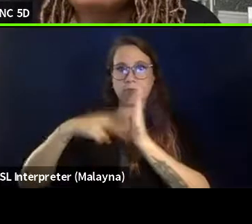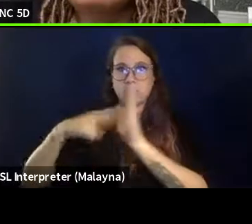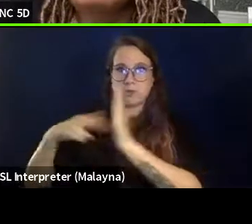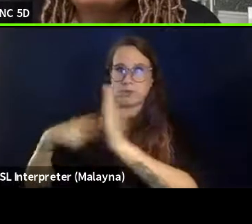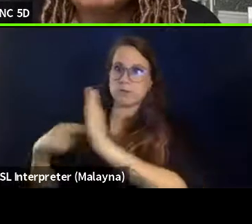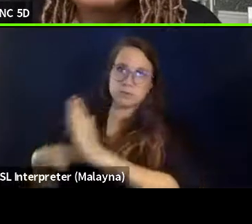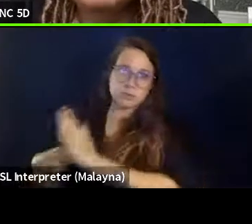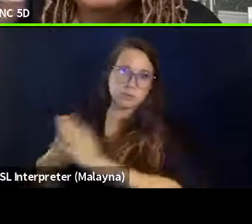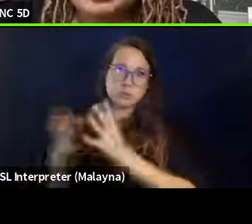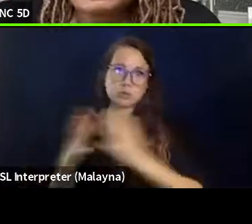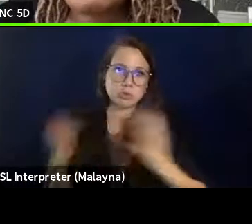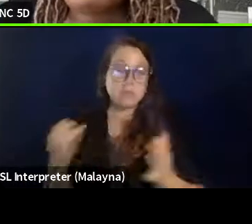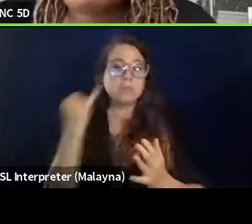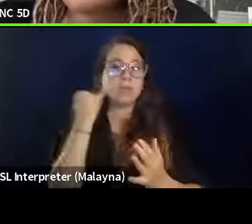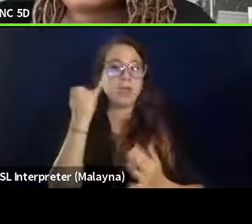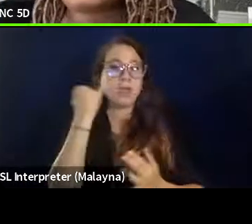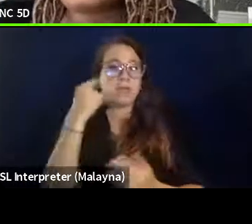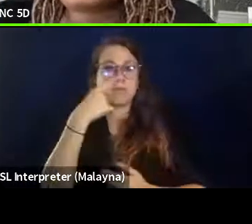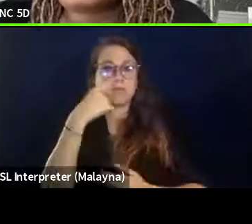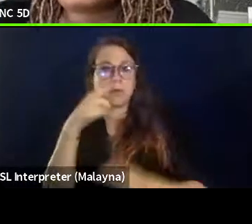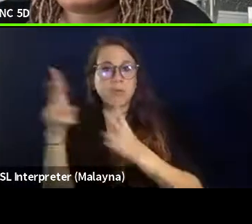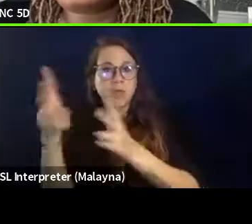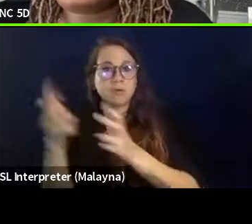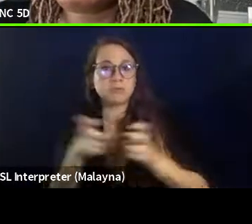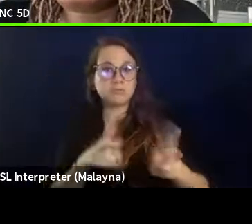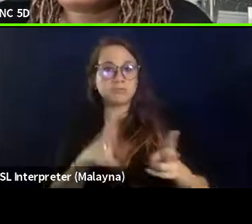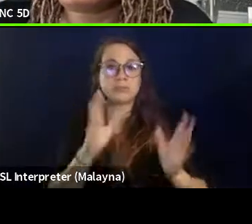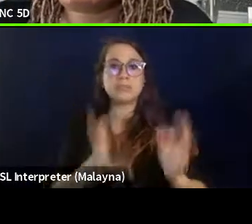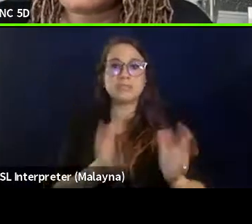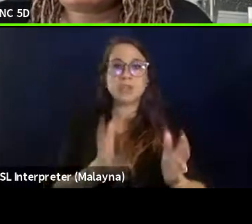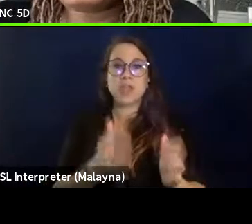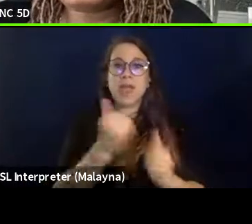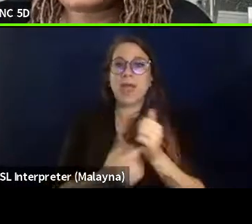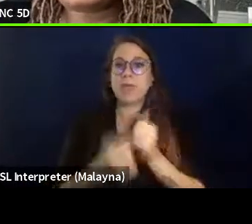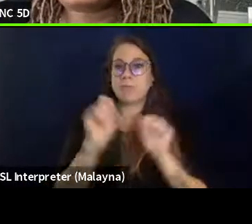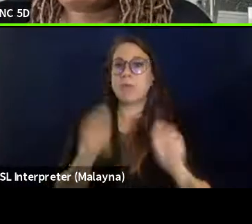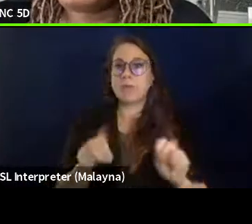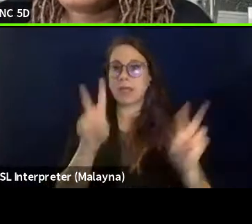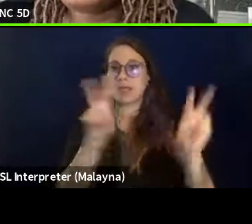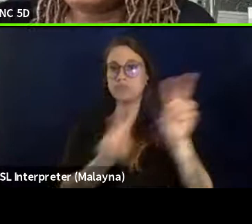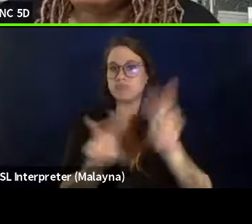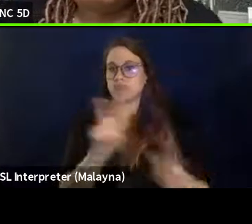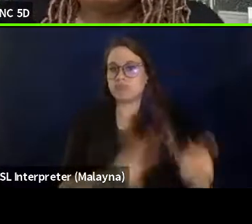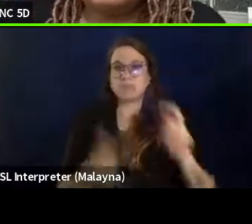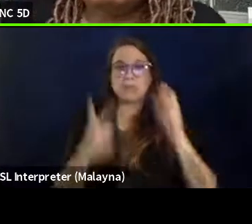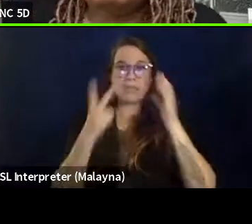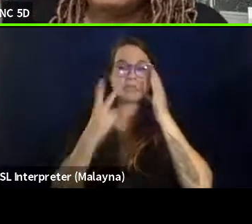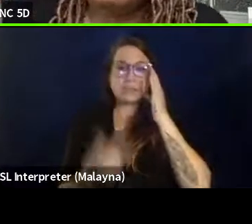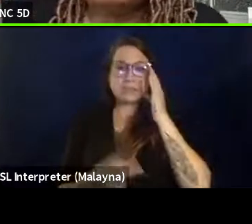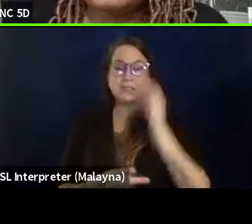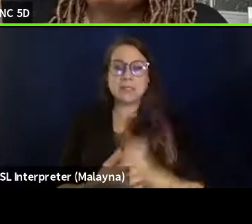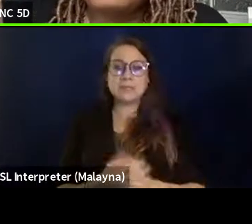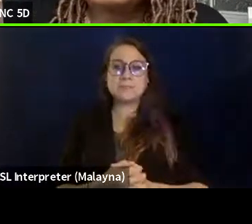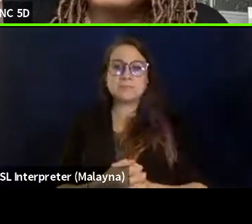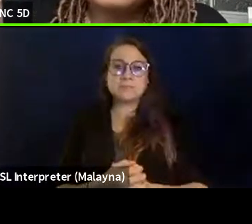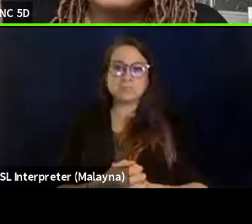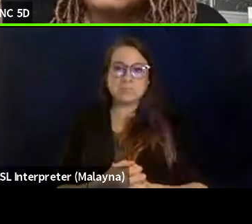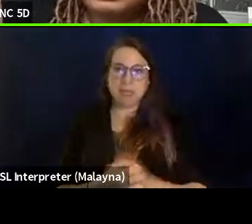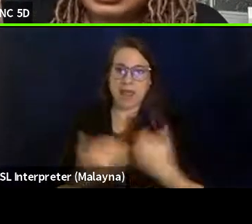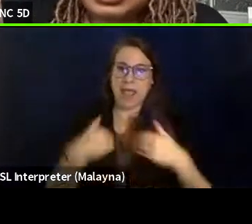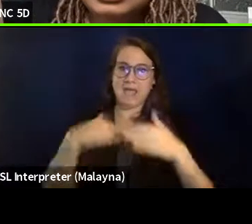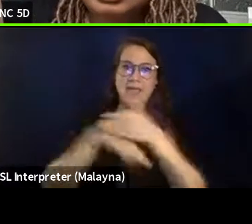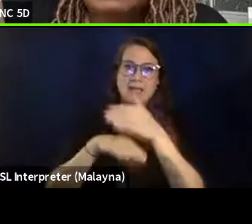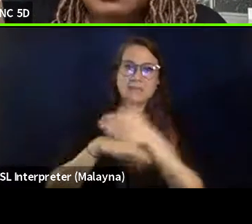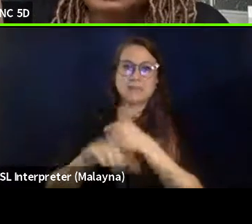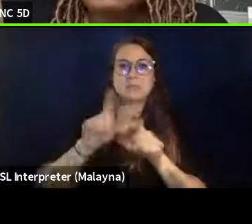here. But if you put them in the chat, everyone on the Zoom will be able to see them and have access to